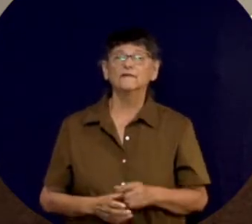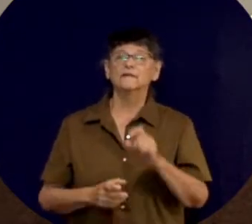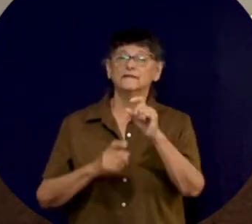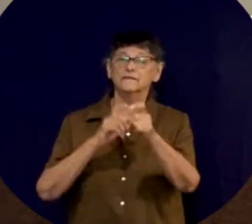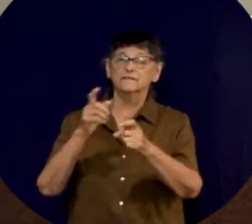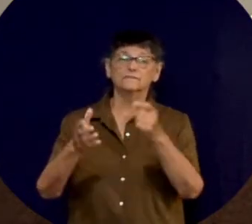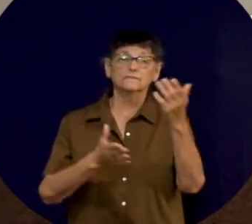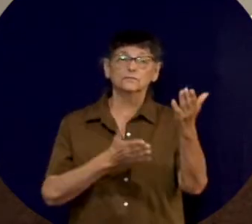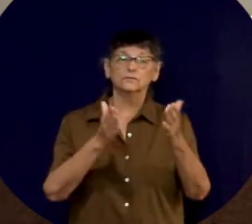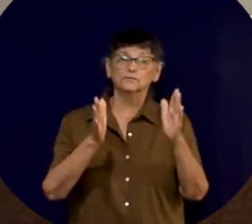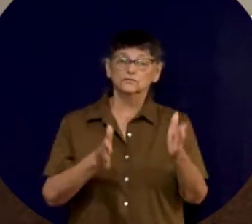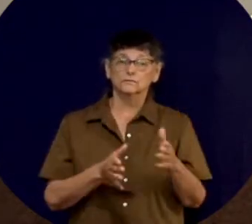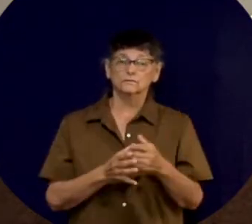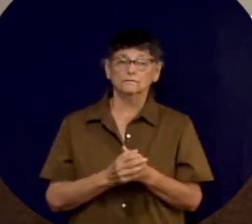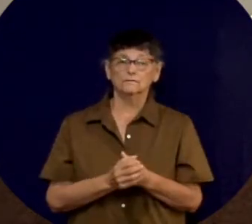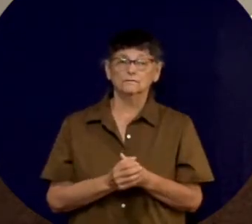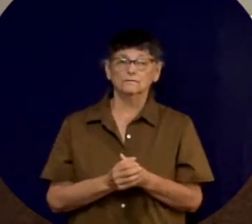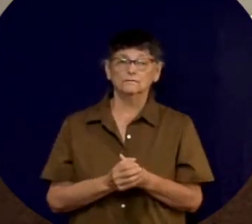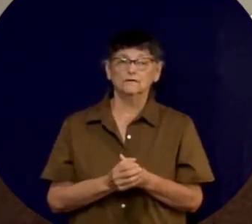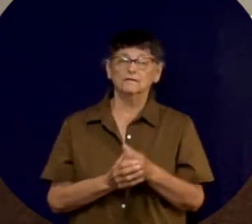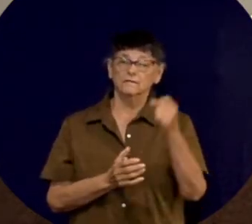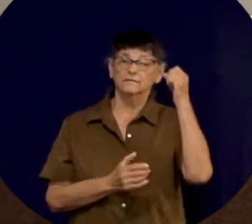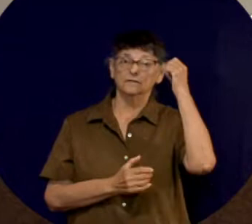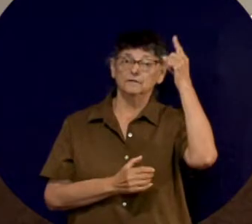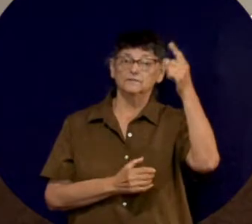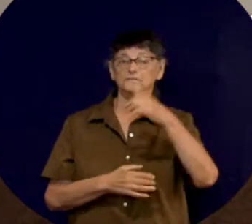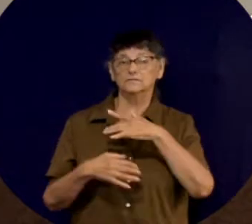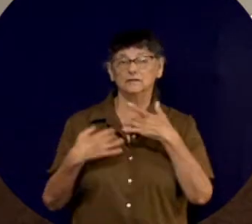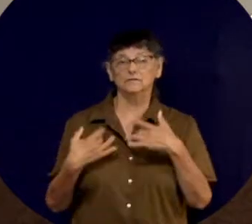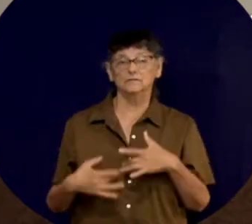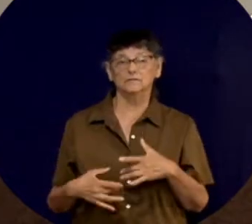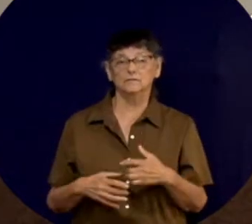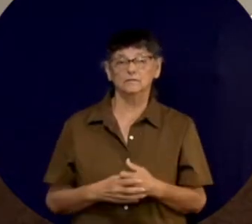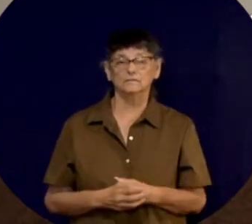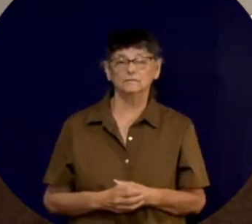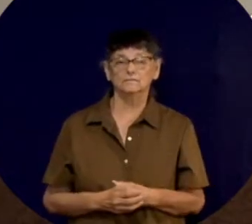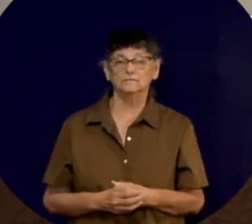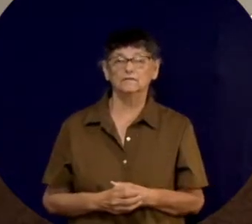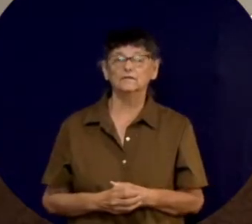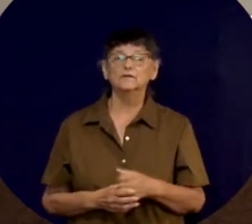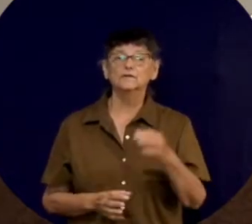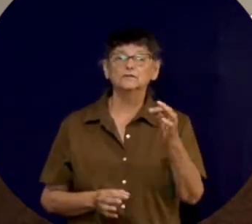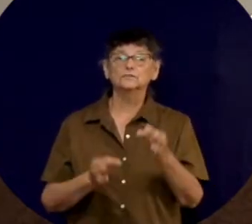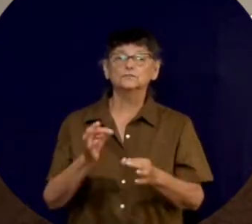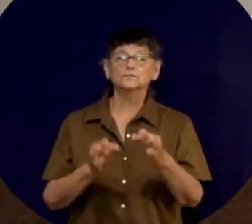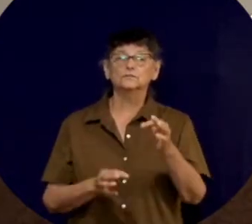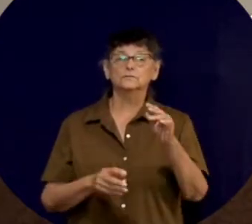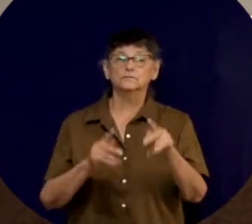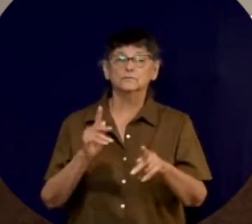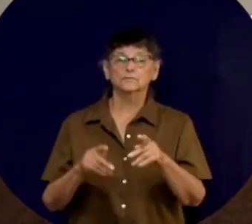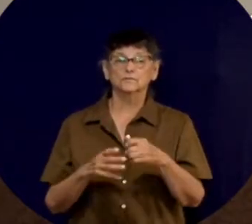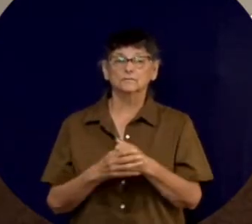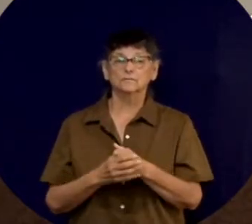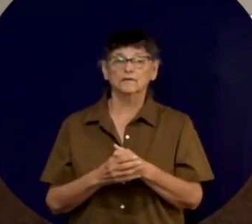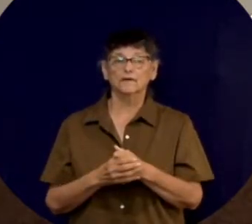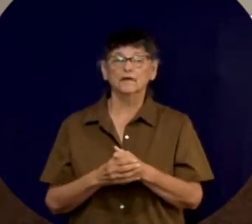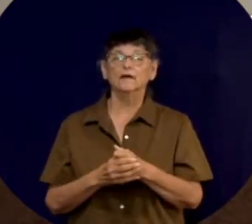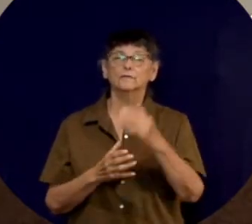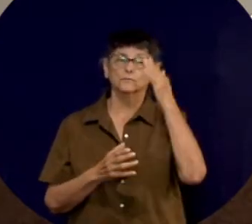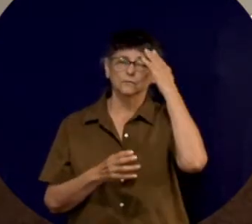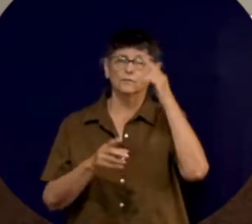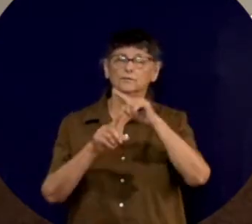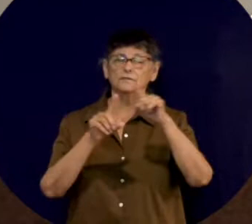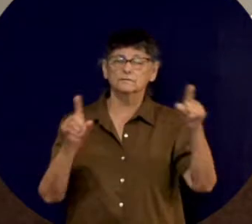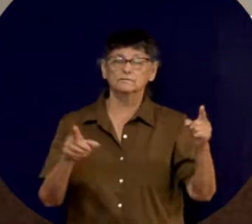Give your servant, therefore, an understanding heart to judge your people and to